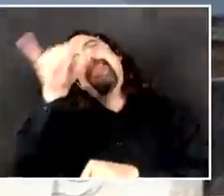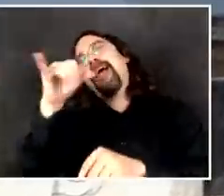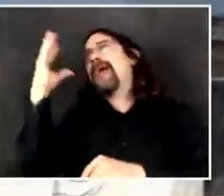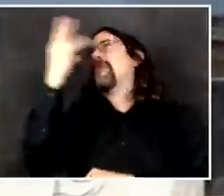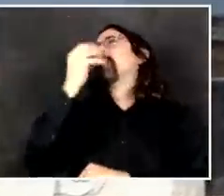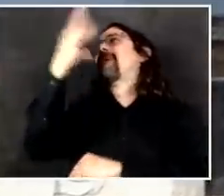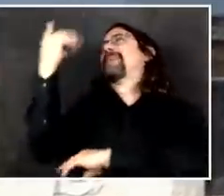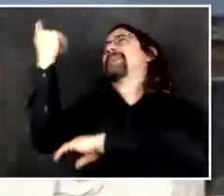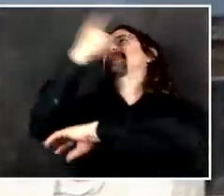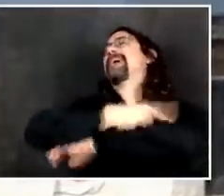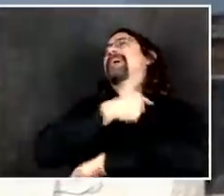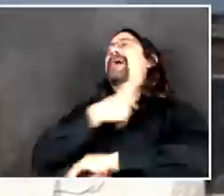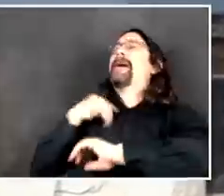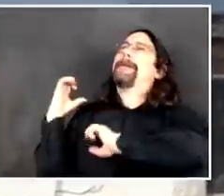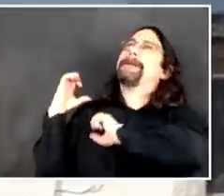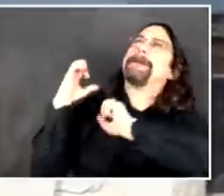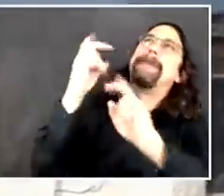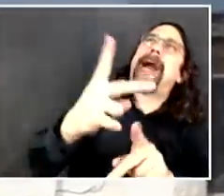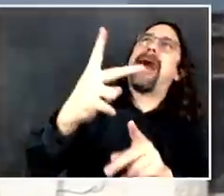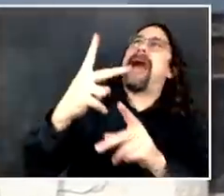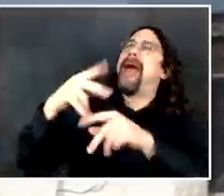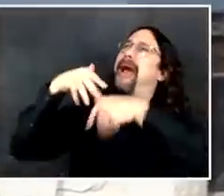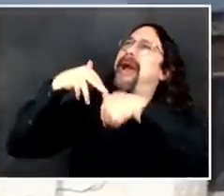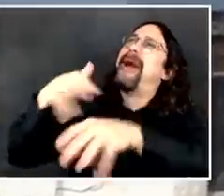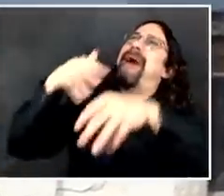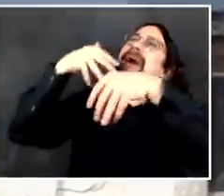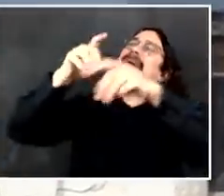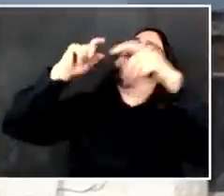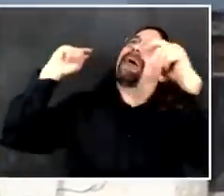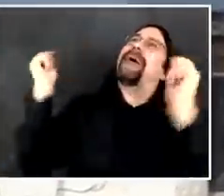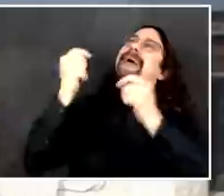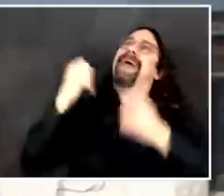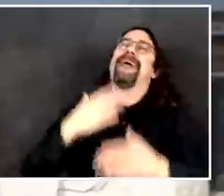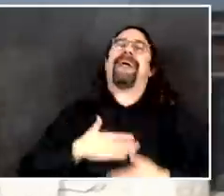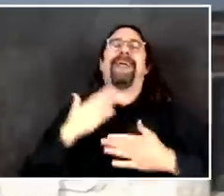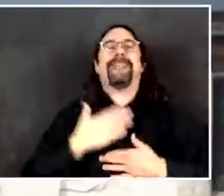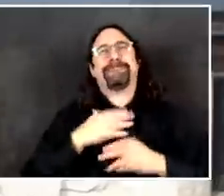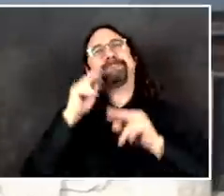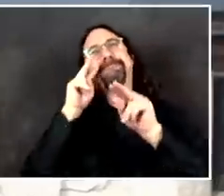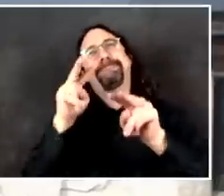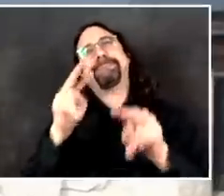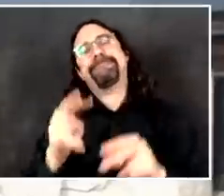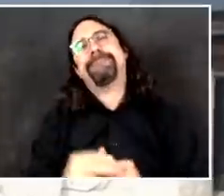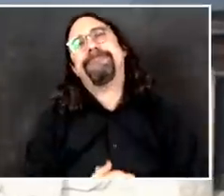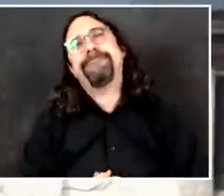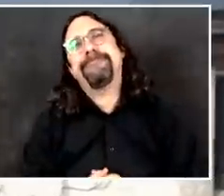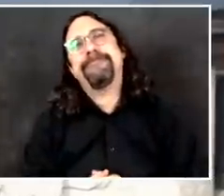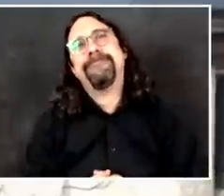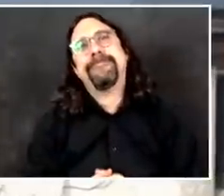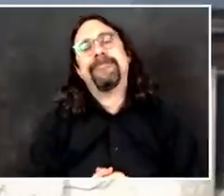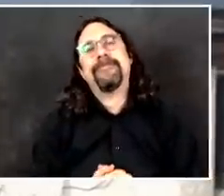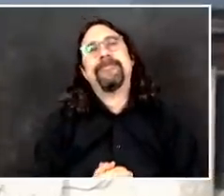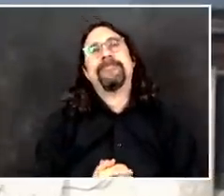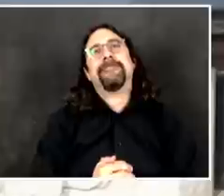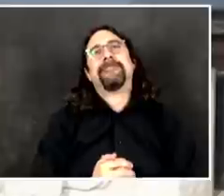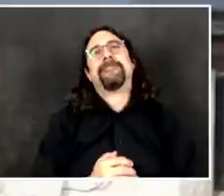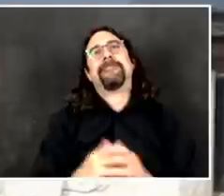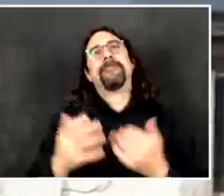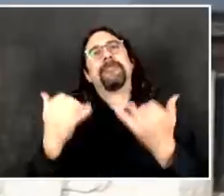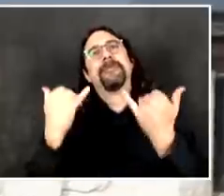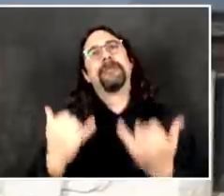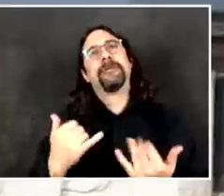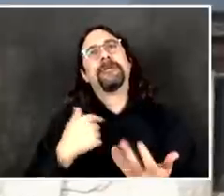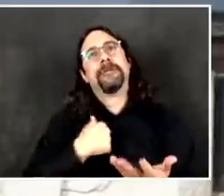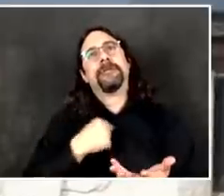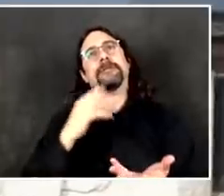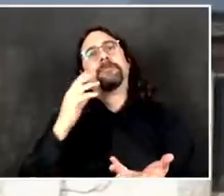Everyone, I want to just say a few words in Spanish, and then I'm going to turn to one of our heroes of this